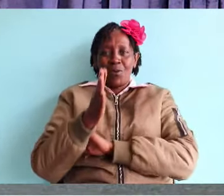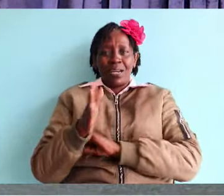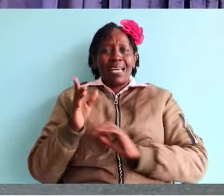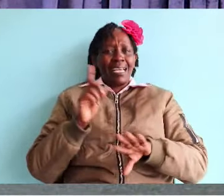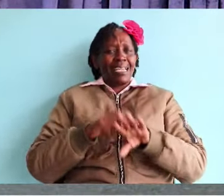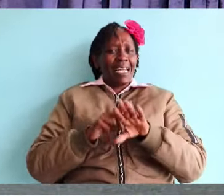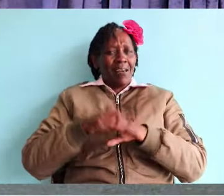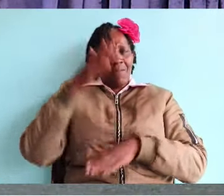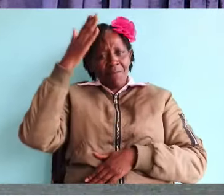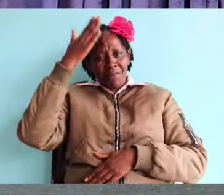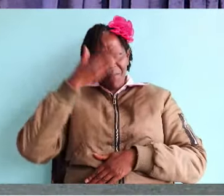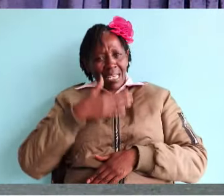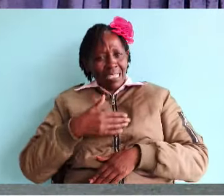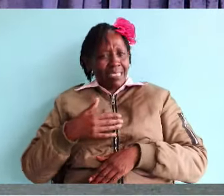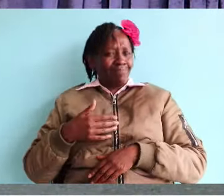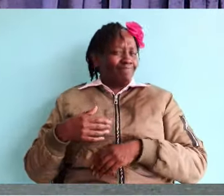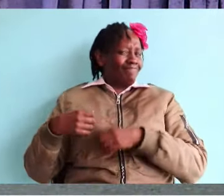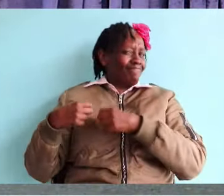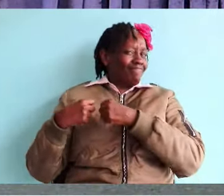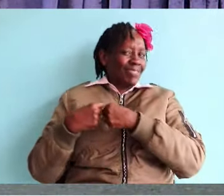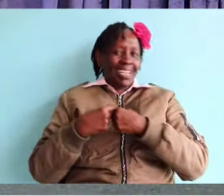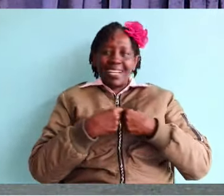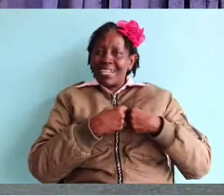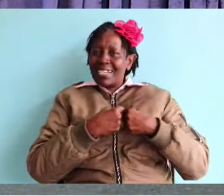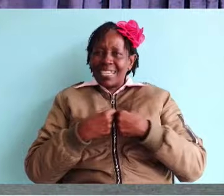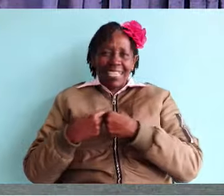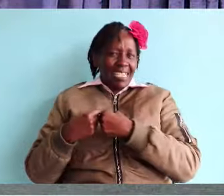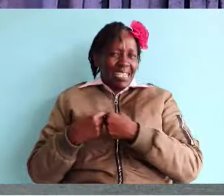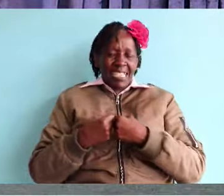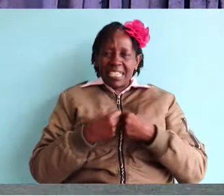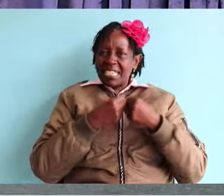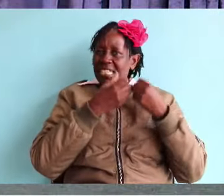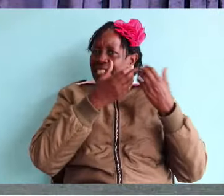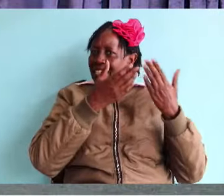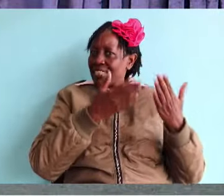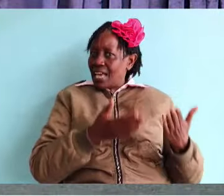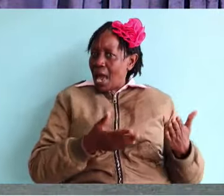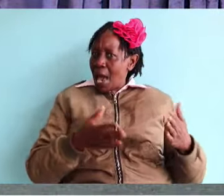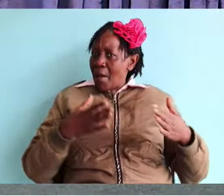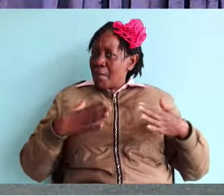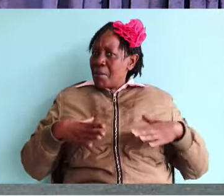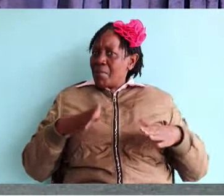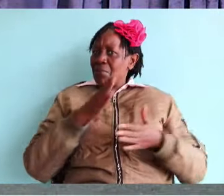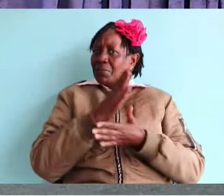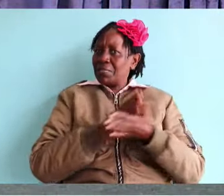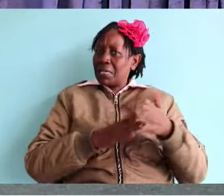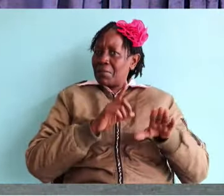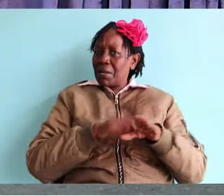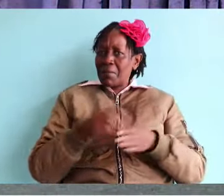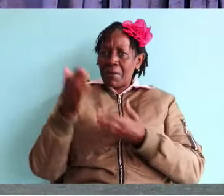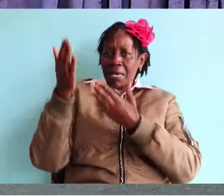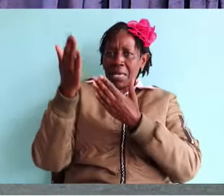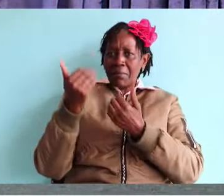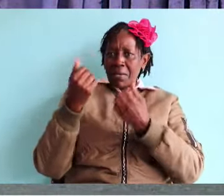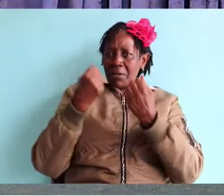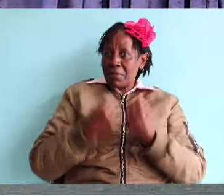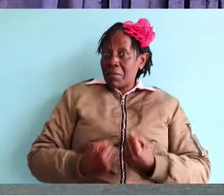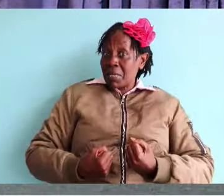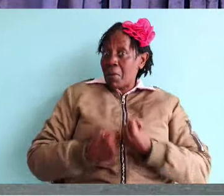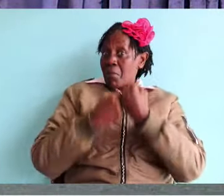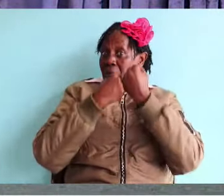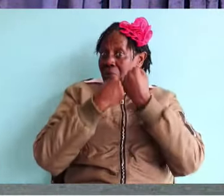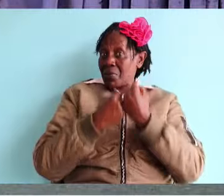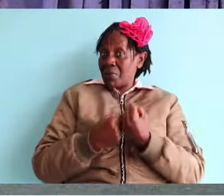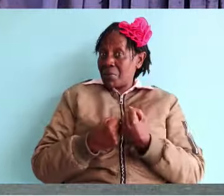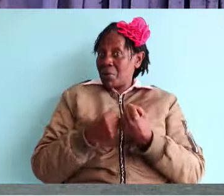facing discouragements, because discouragements will be there. The people that sometimes you expect will be able to stand with you